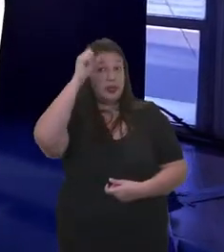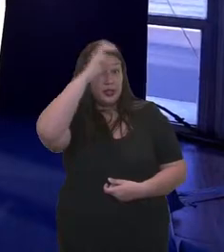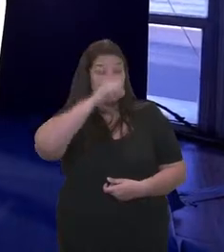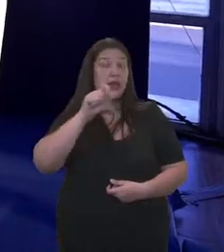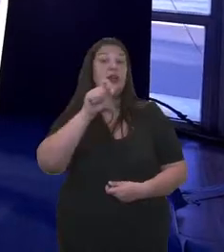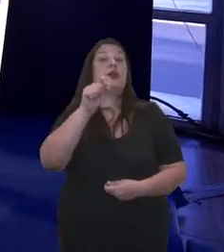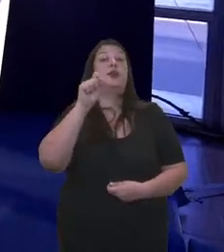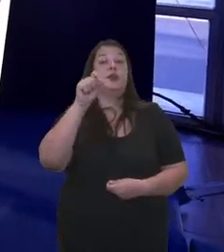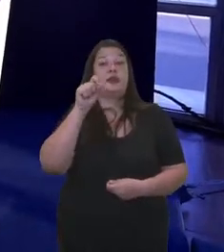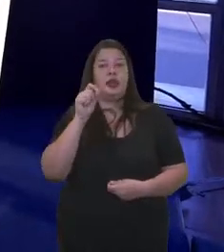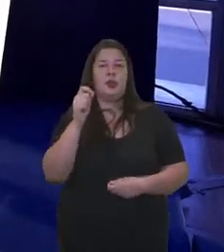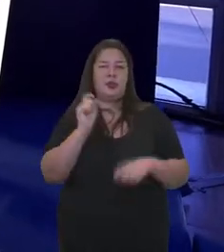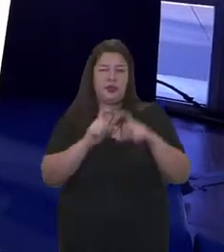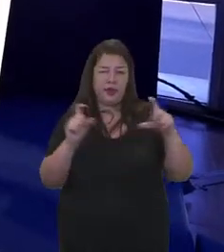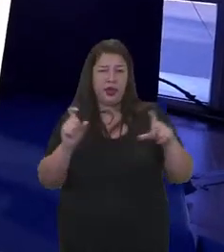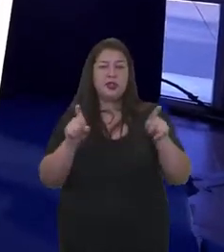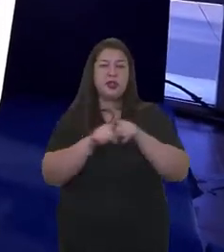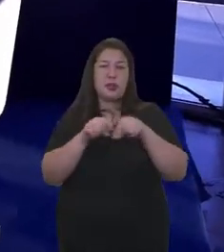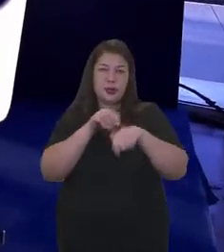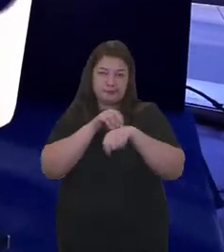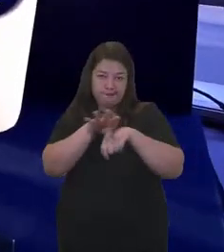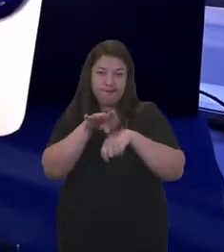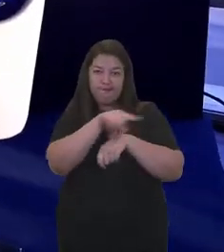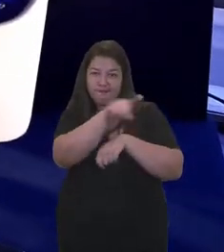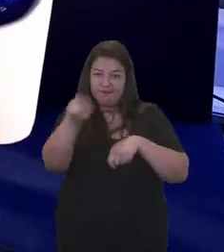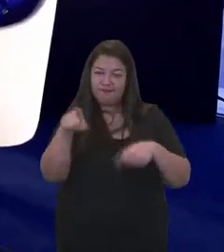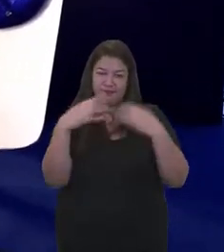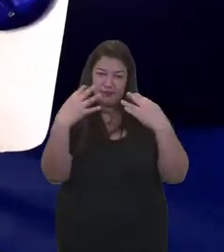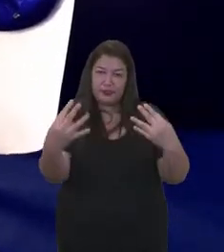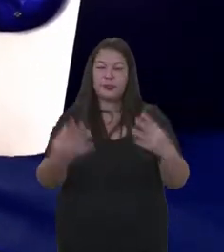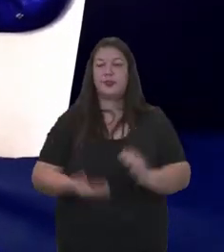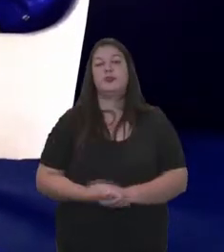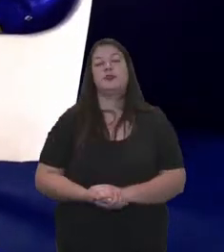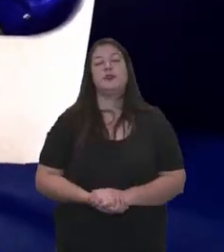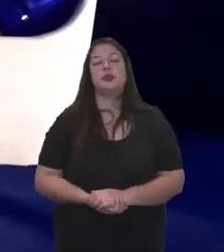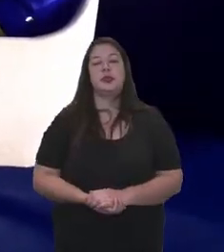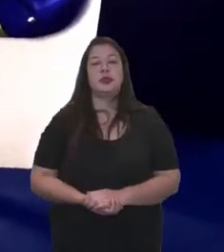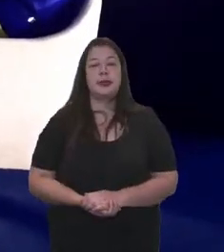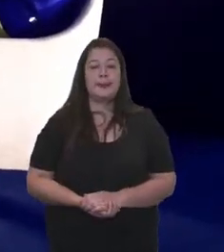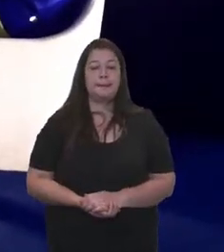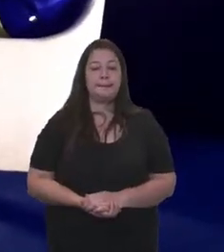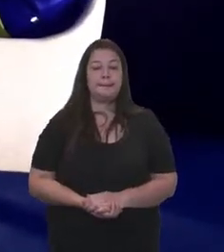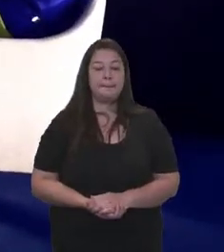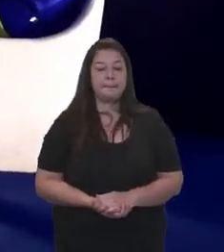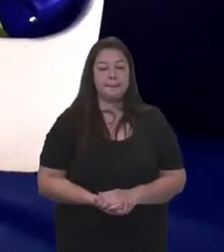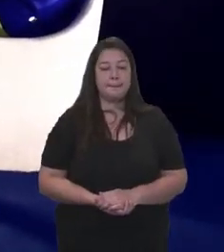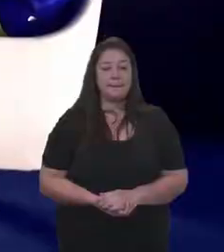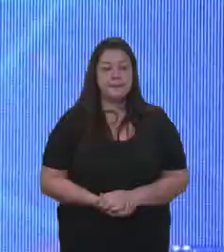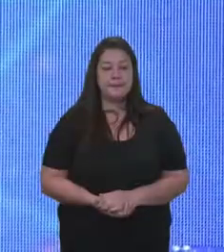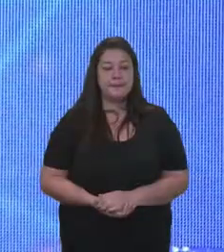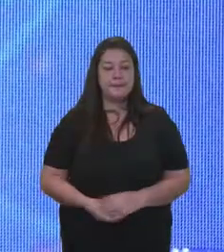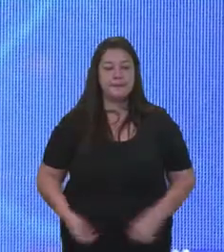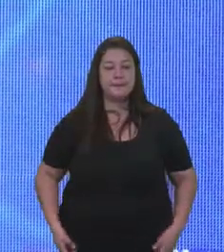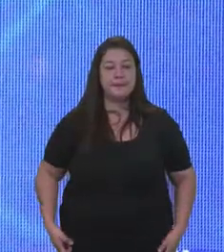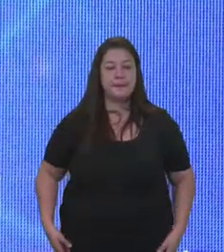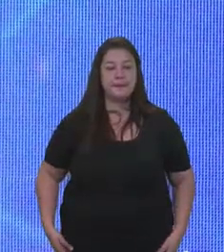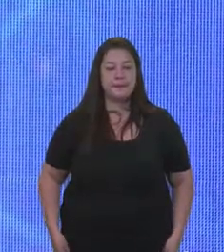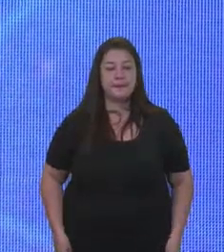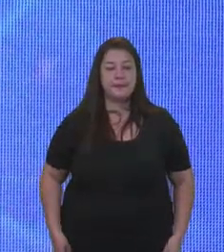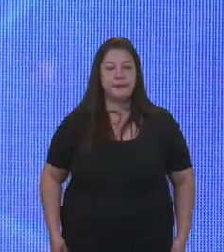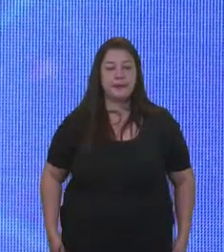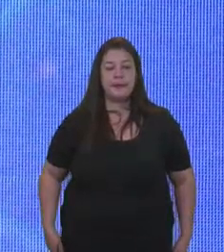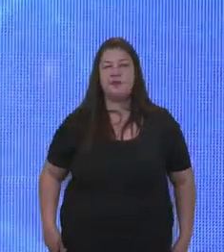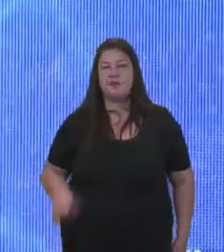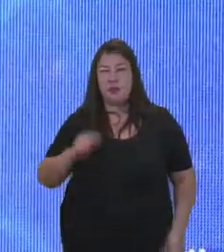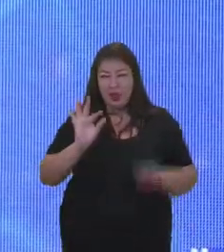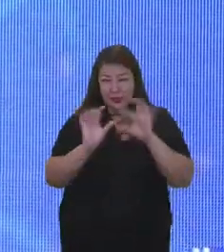learned and you left as legacy for people who are watching us? Your legacy in one sentence.